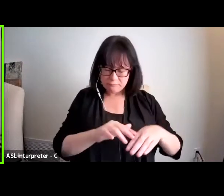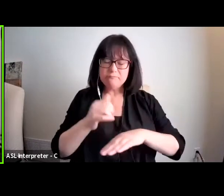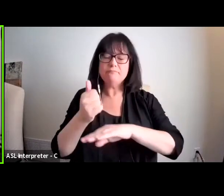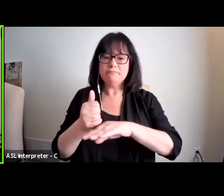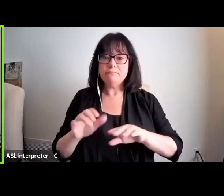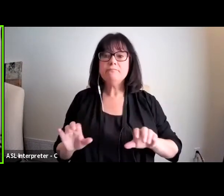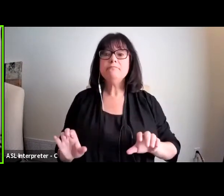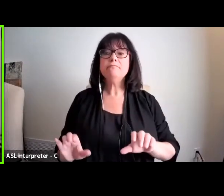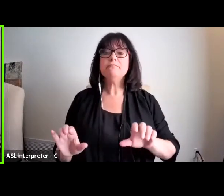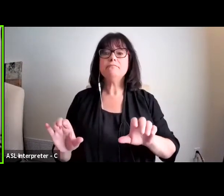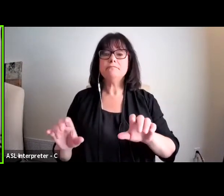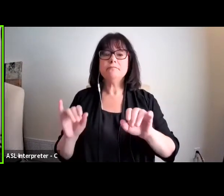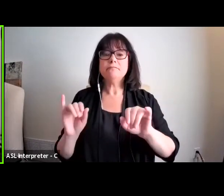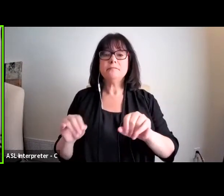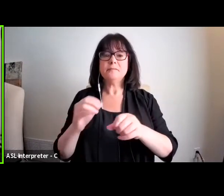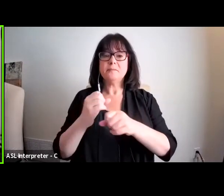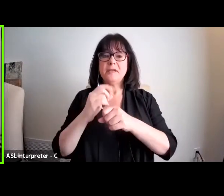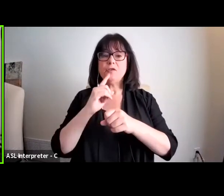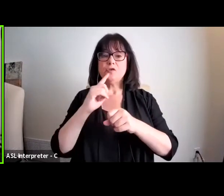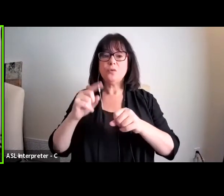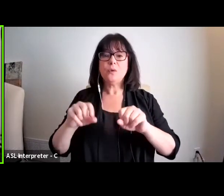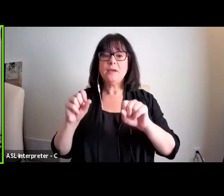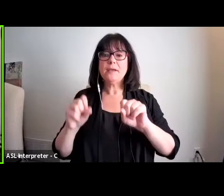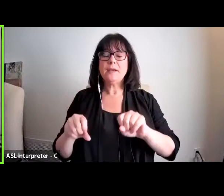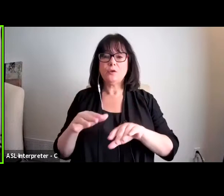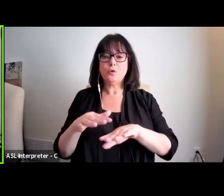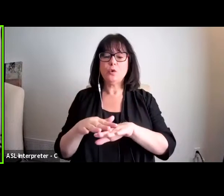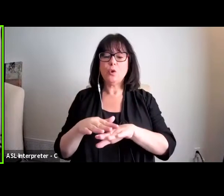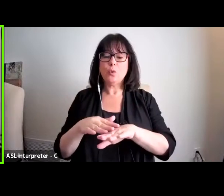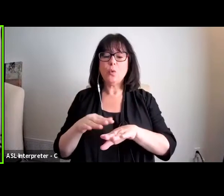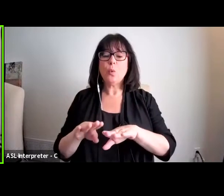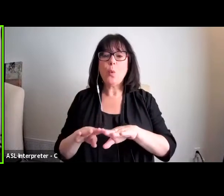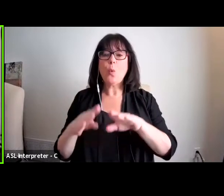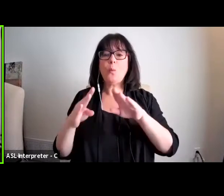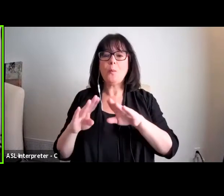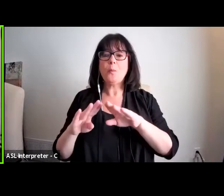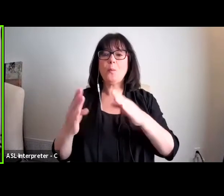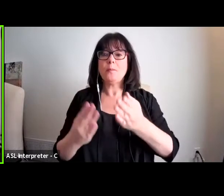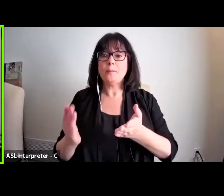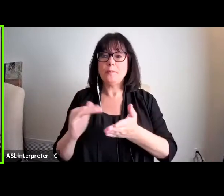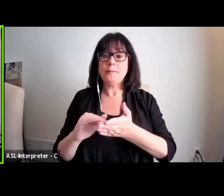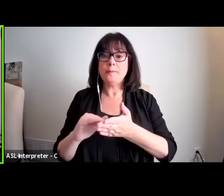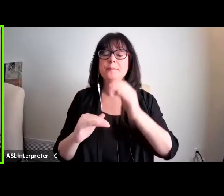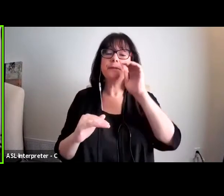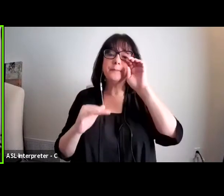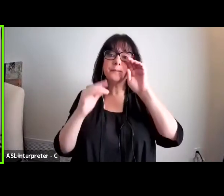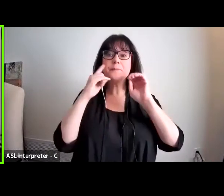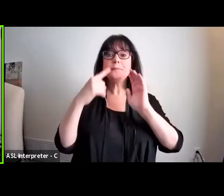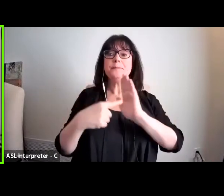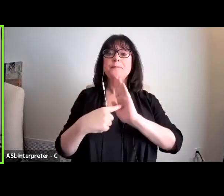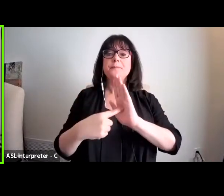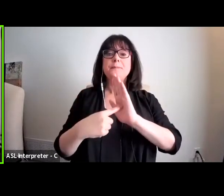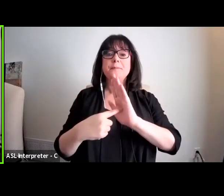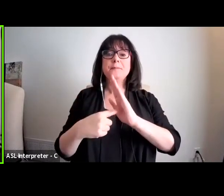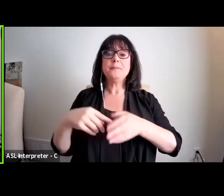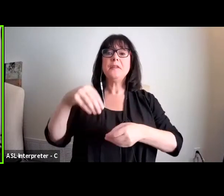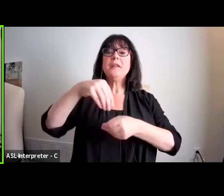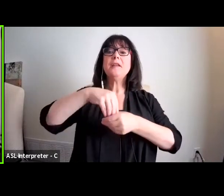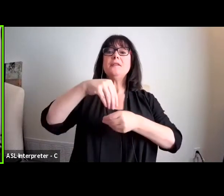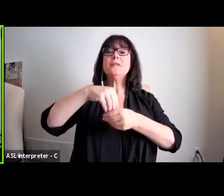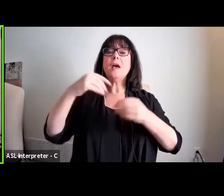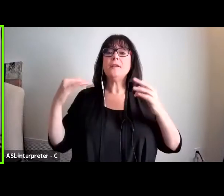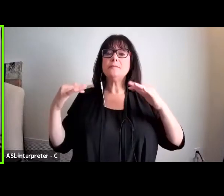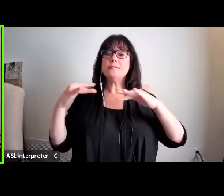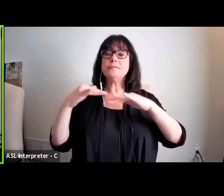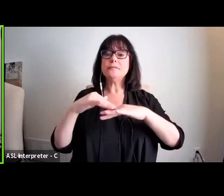our own gradual reopening. For example, a maximum of 50 people at an indoor gathering. What